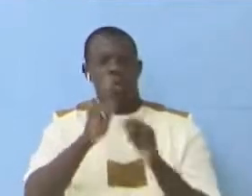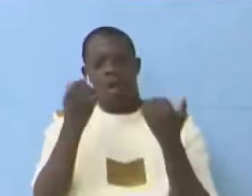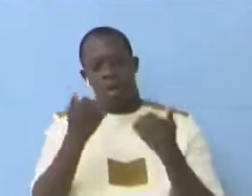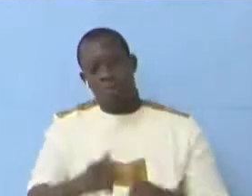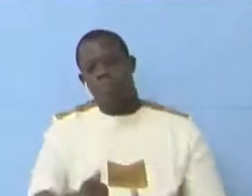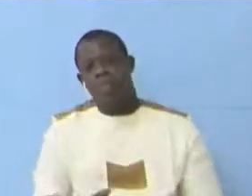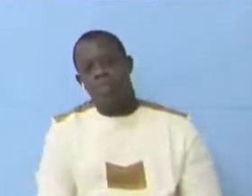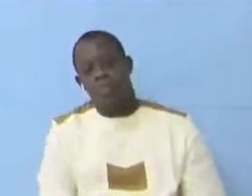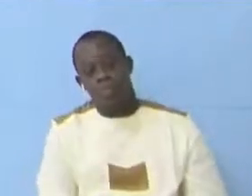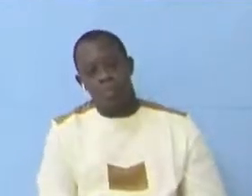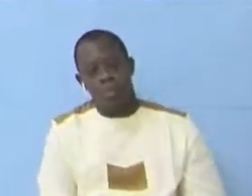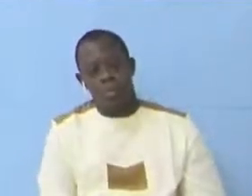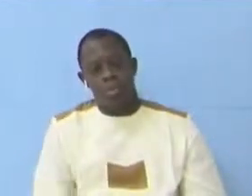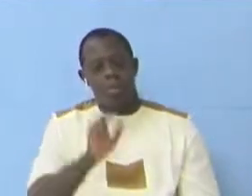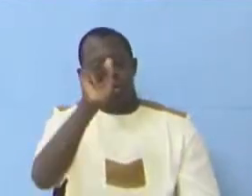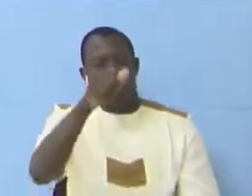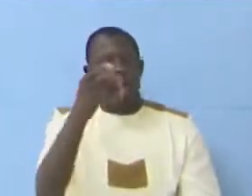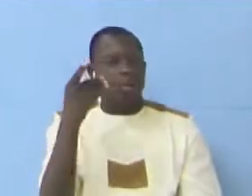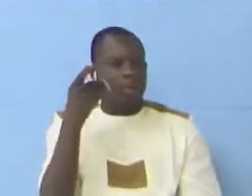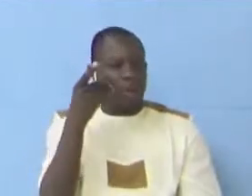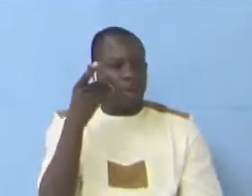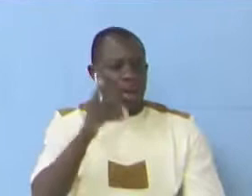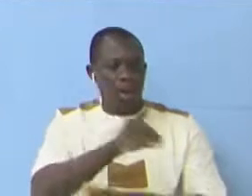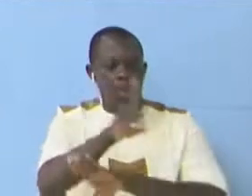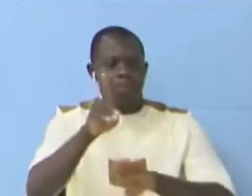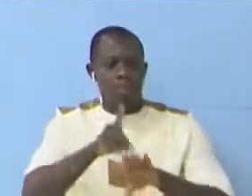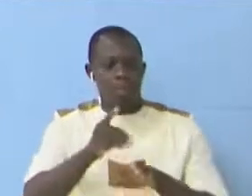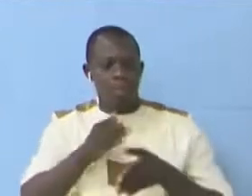And what is your date and place of birth?